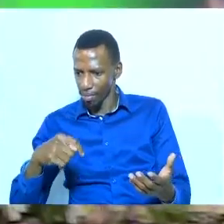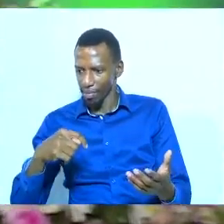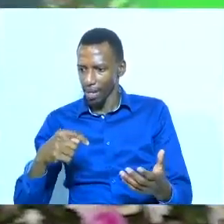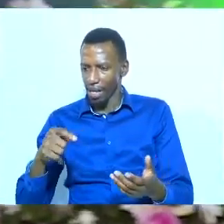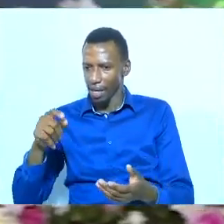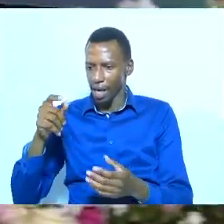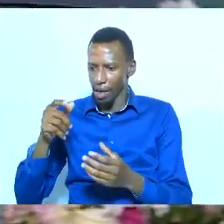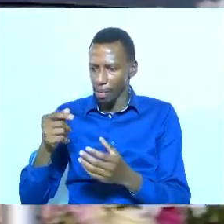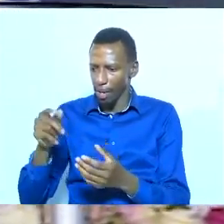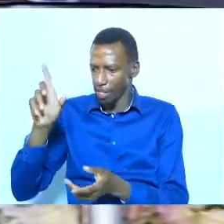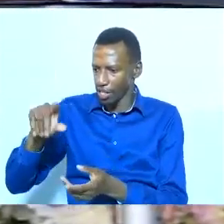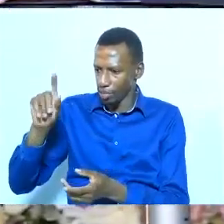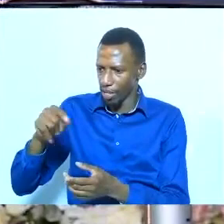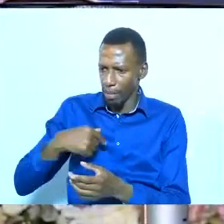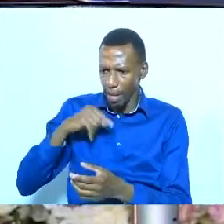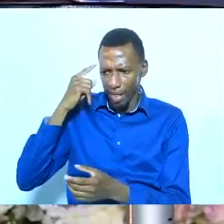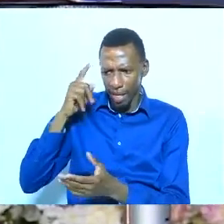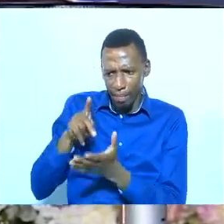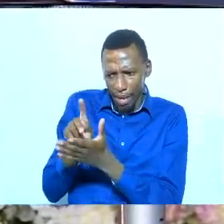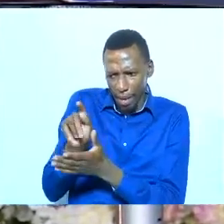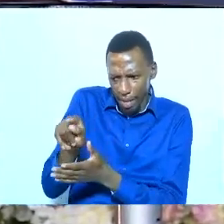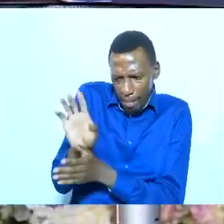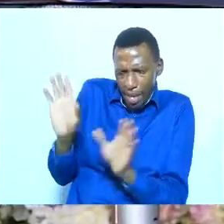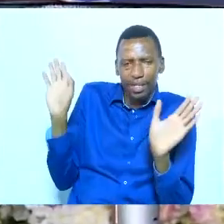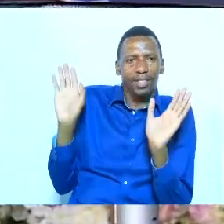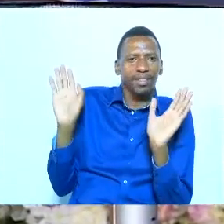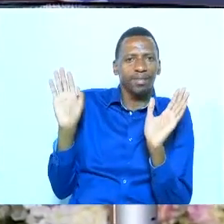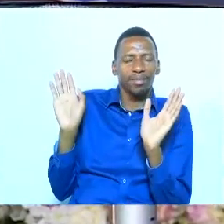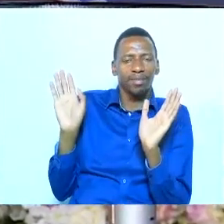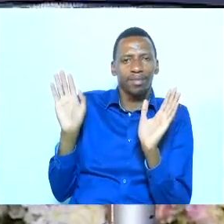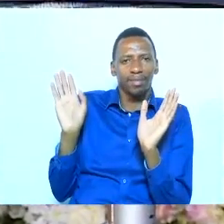I thought I will buy just this one.